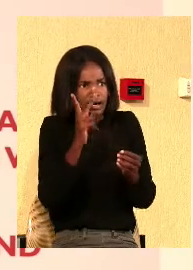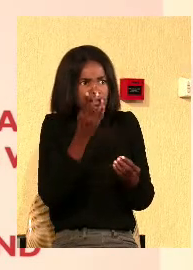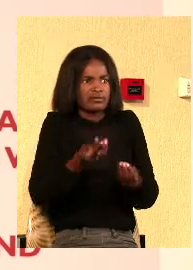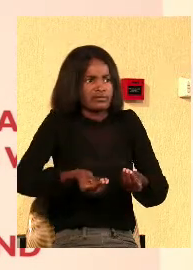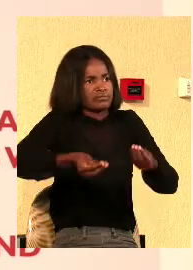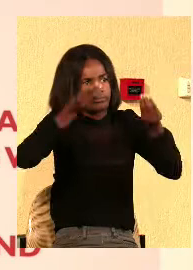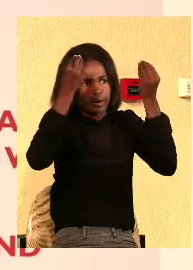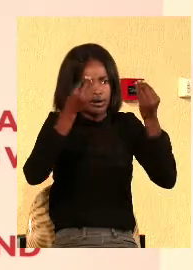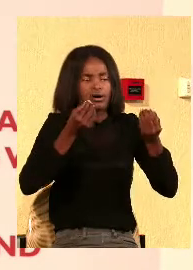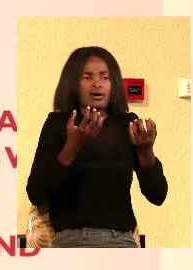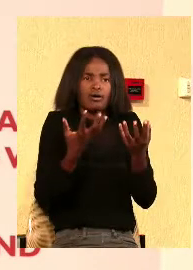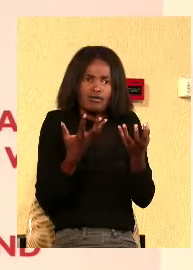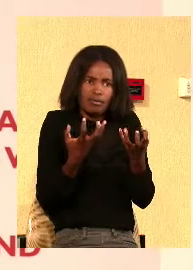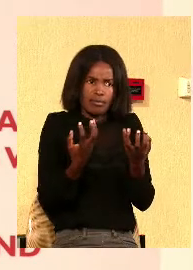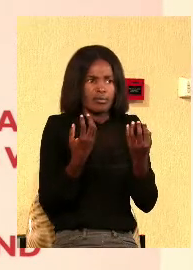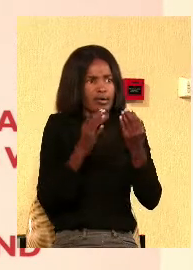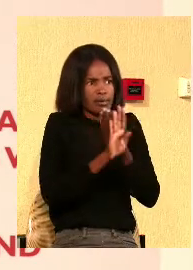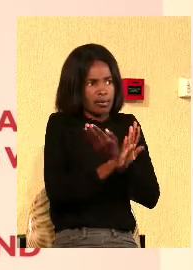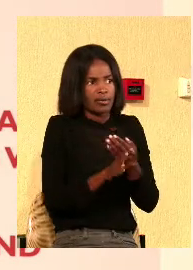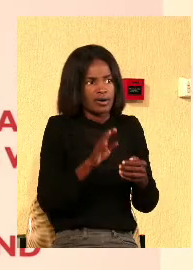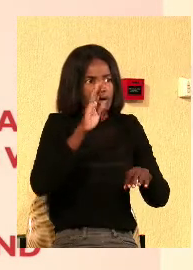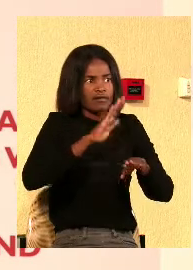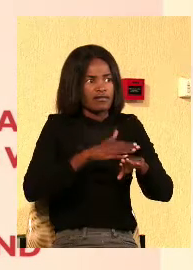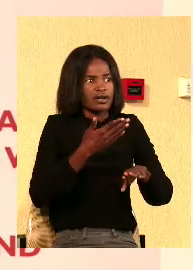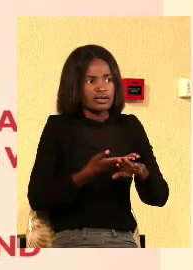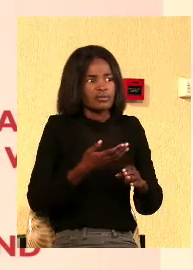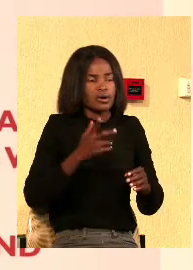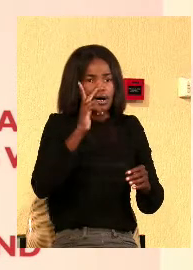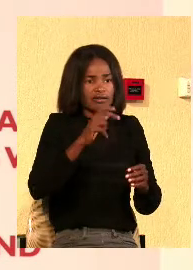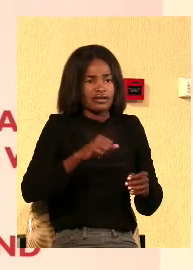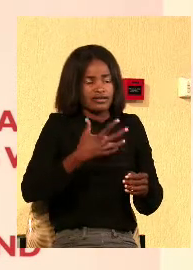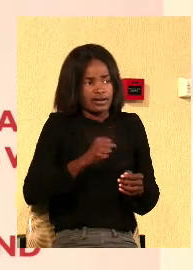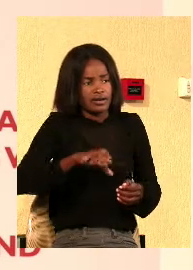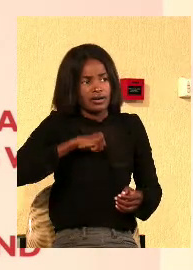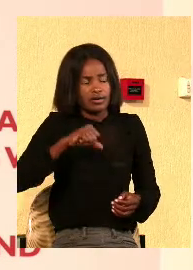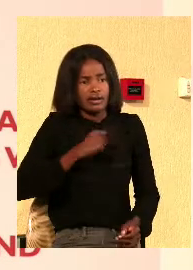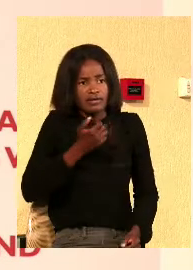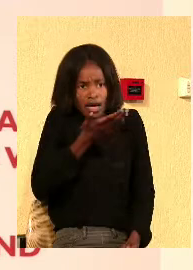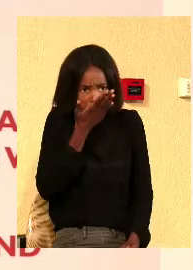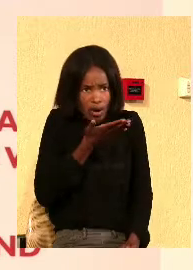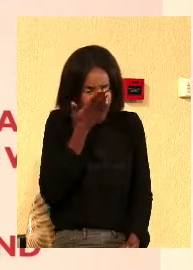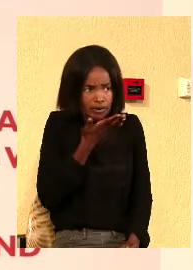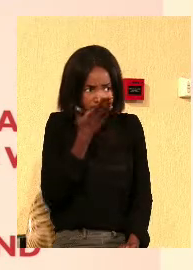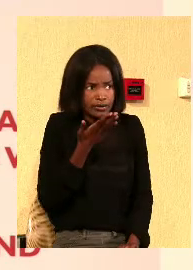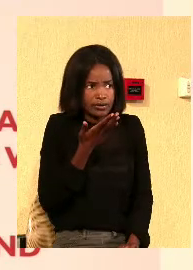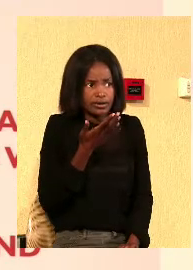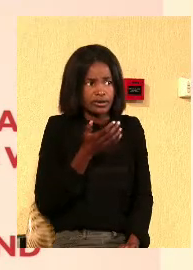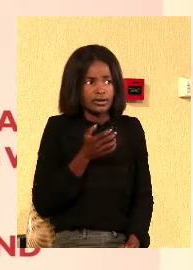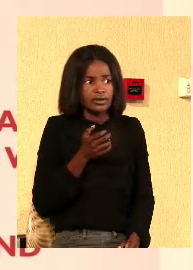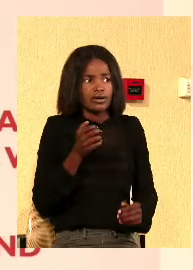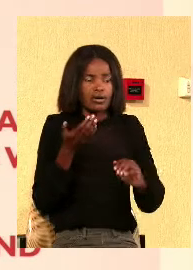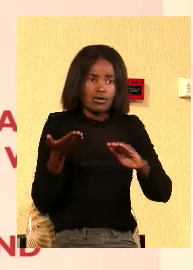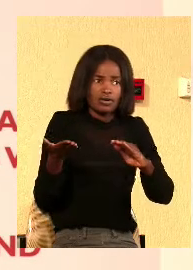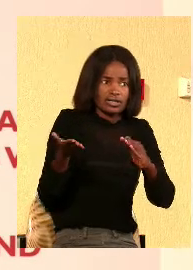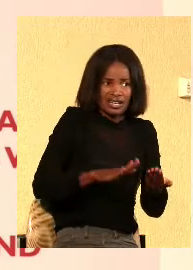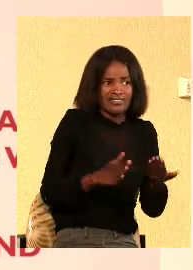with comorbidities like diabetic. I just picked up in one of the studies that more diabetic persons actually die than those that